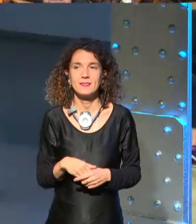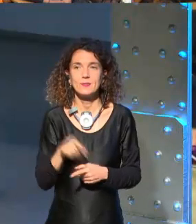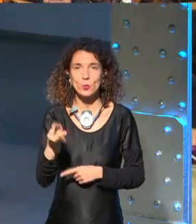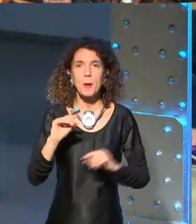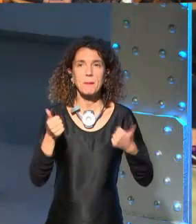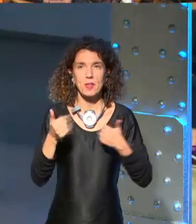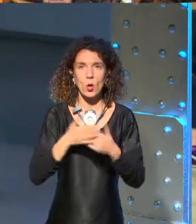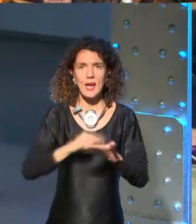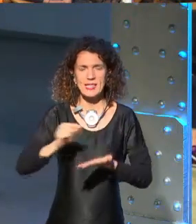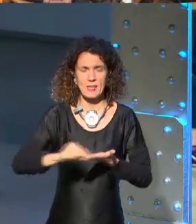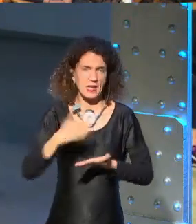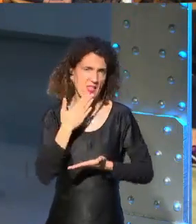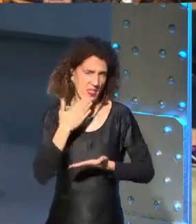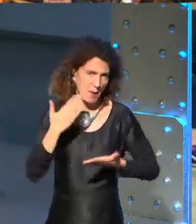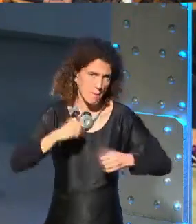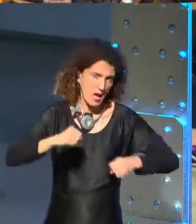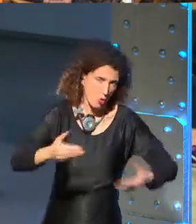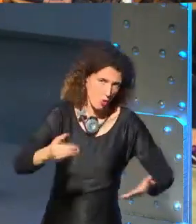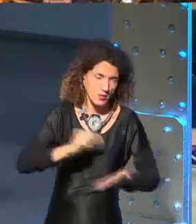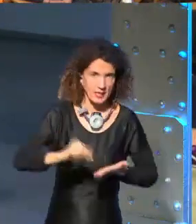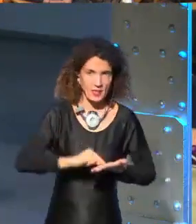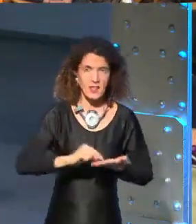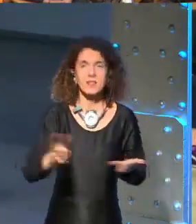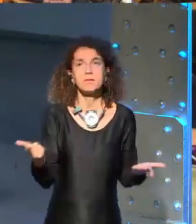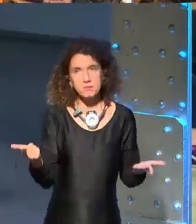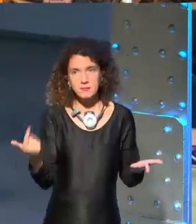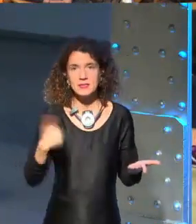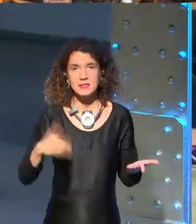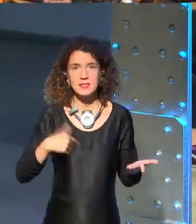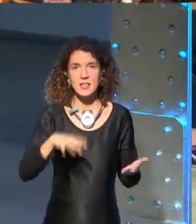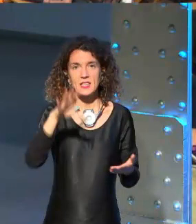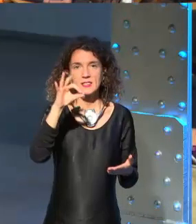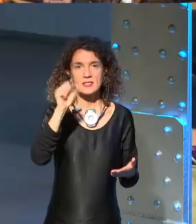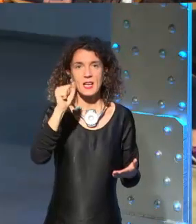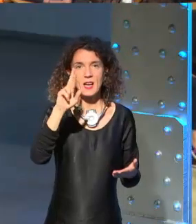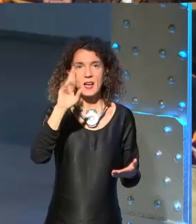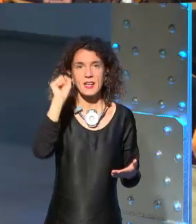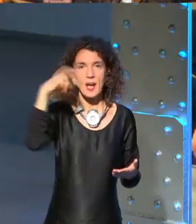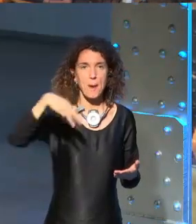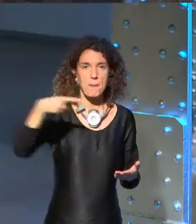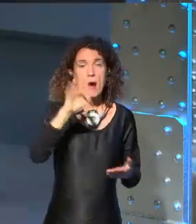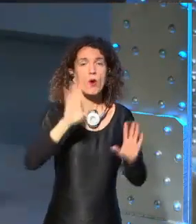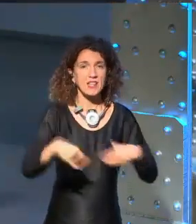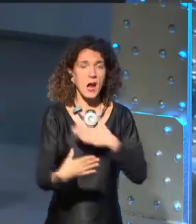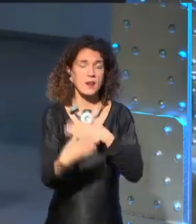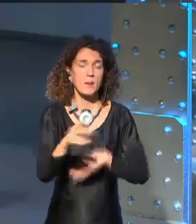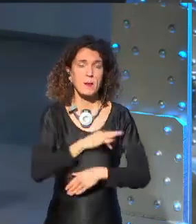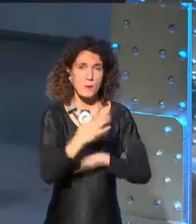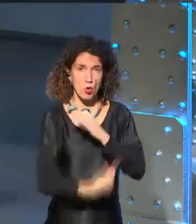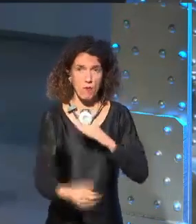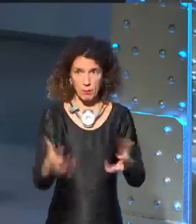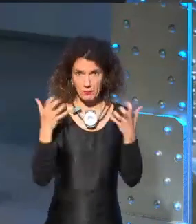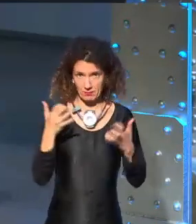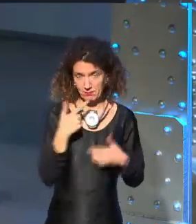Usted empezó a... But you started to write when a little bit later, so to speak. Saramago, for example, started to write very late, and